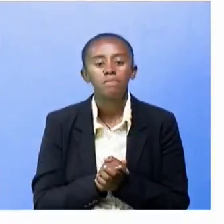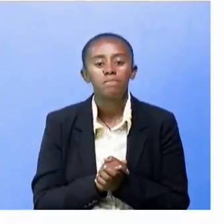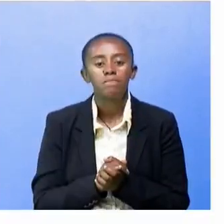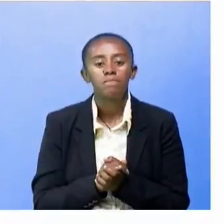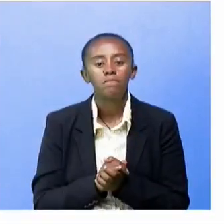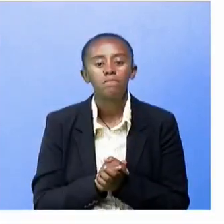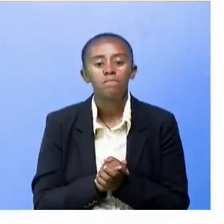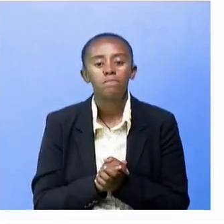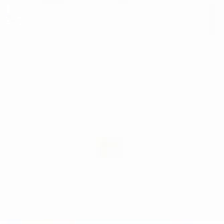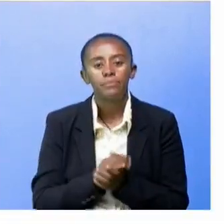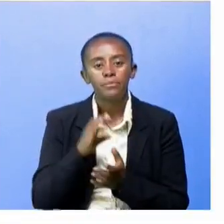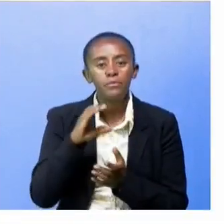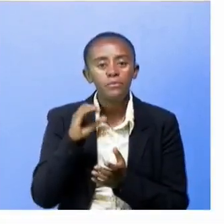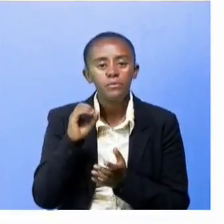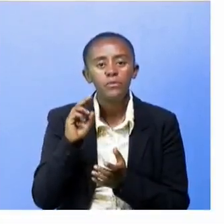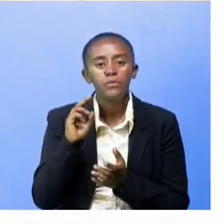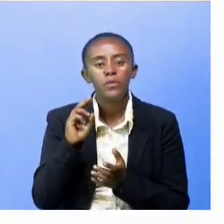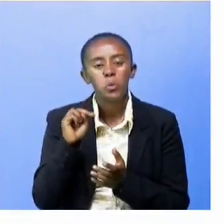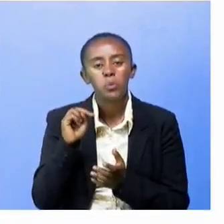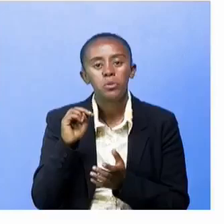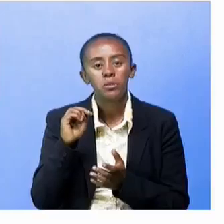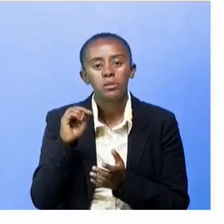To conclude,